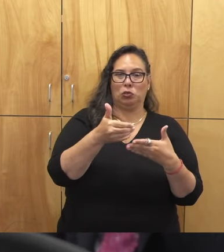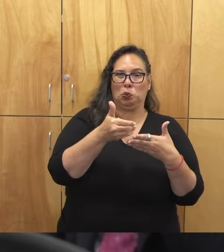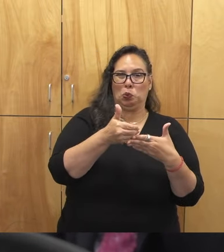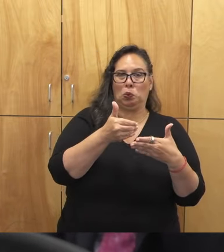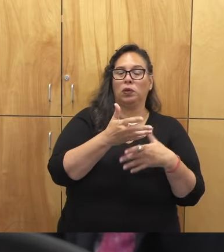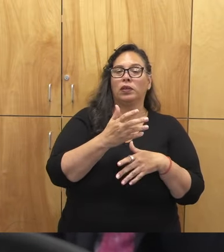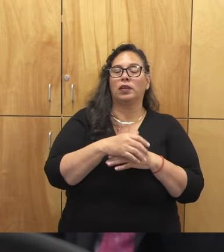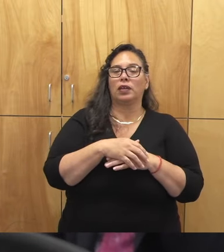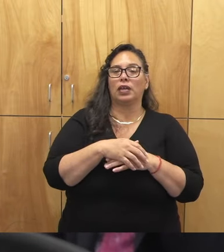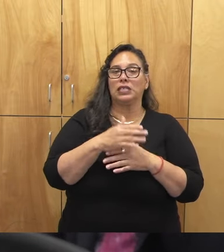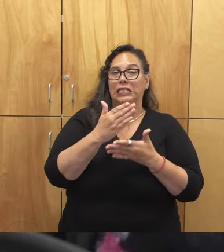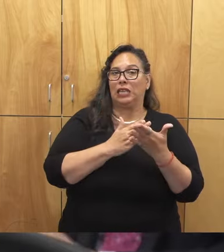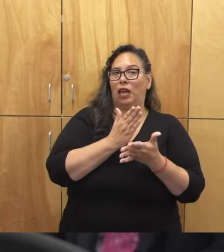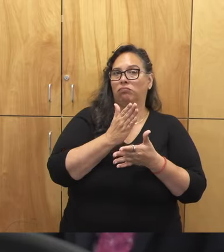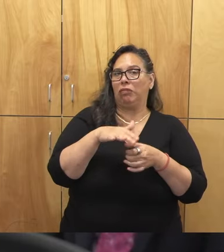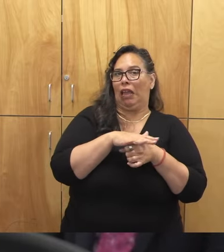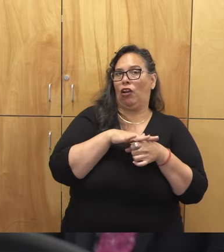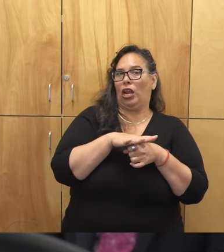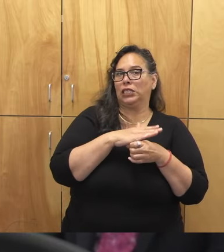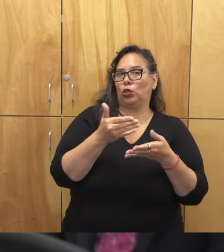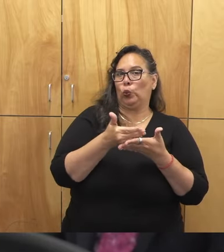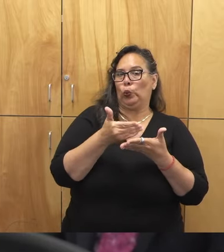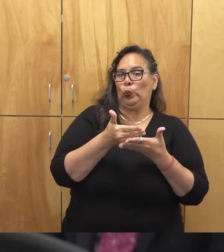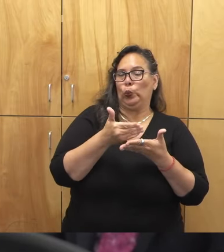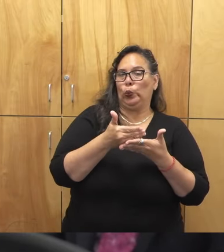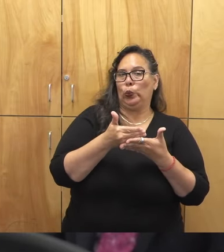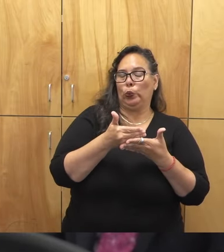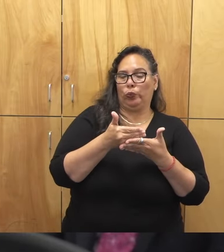are some areas here that are new,